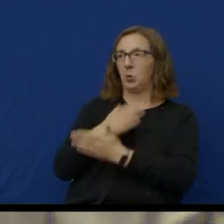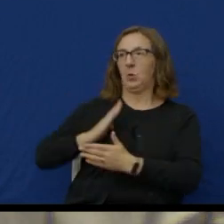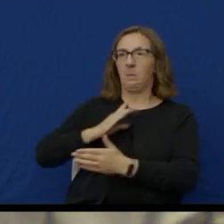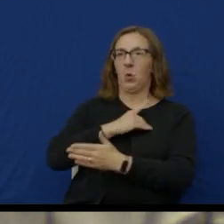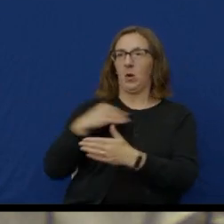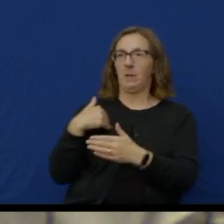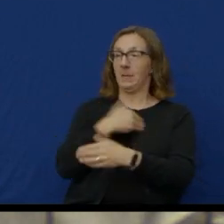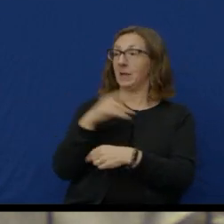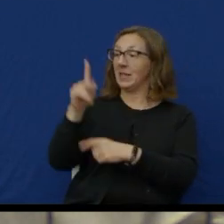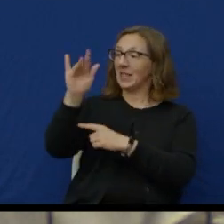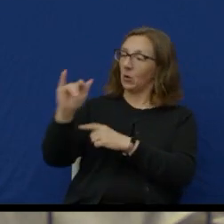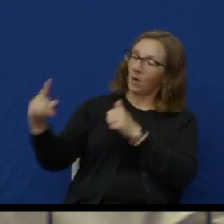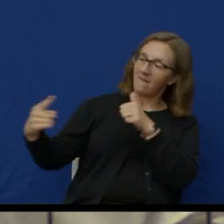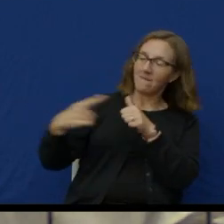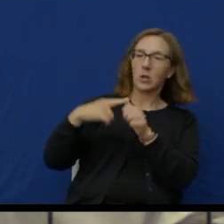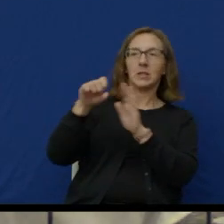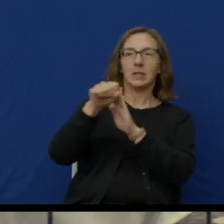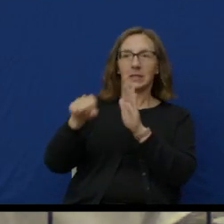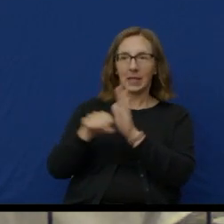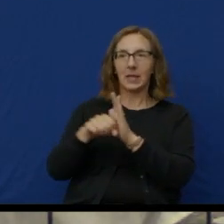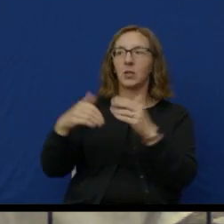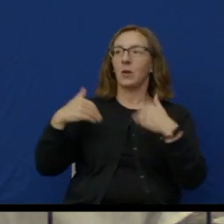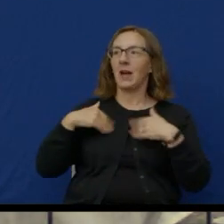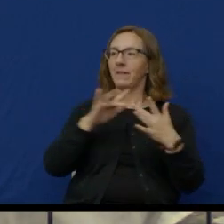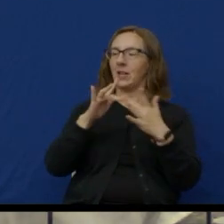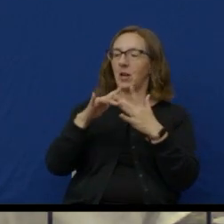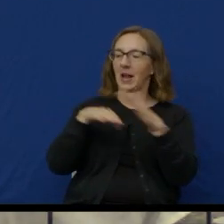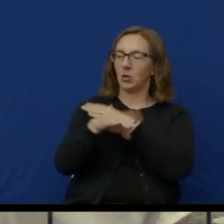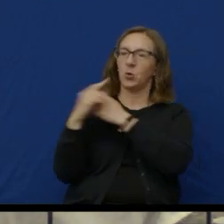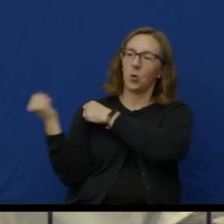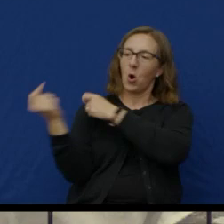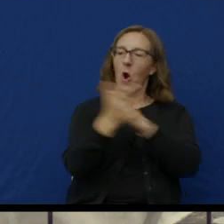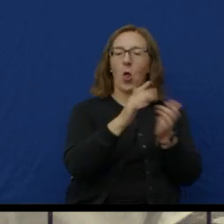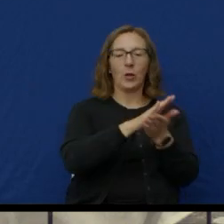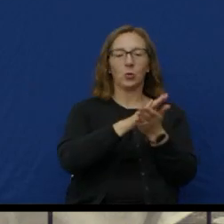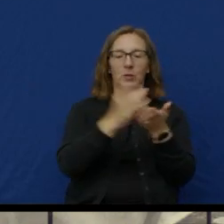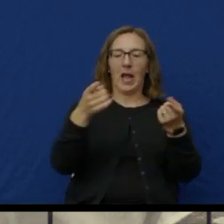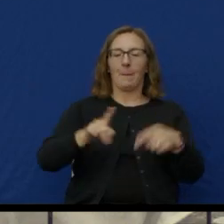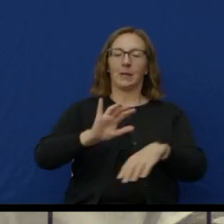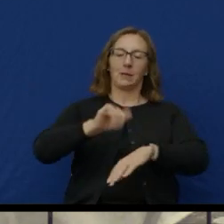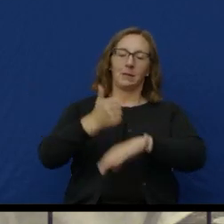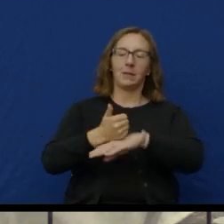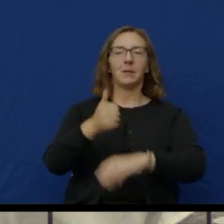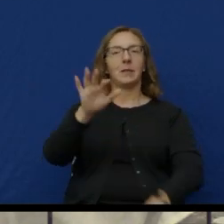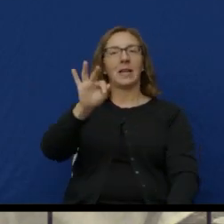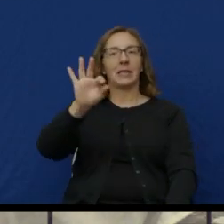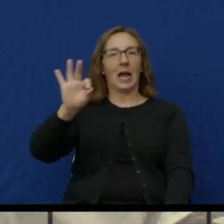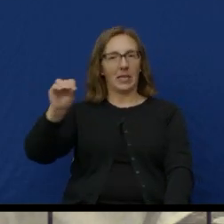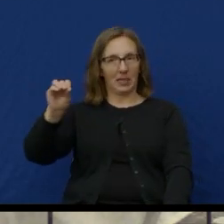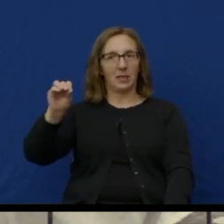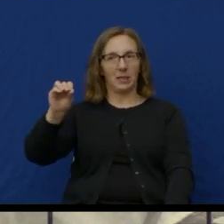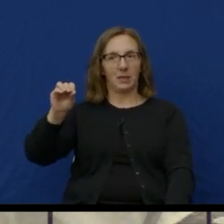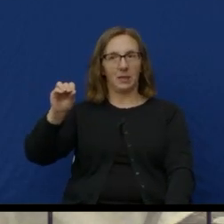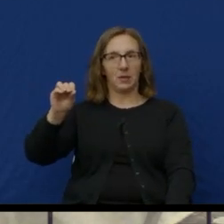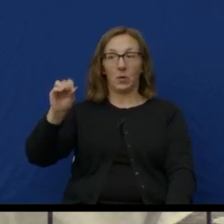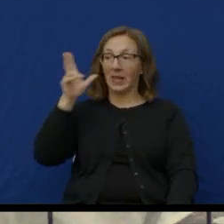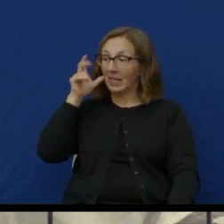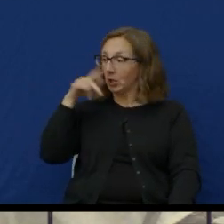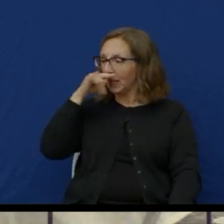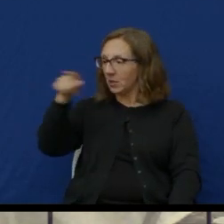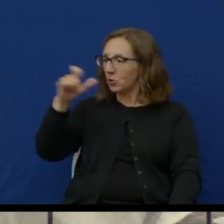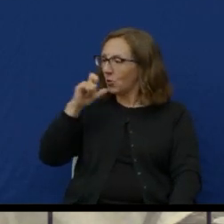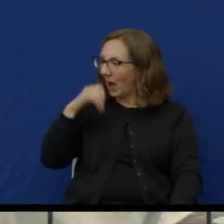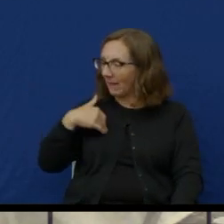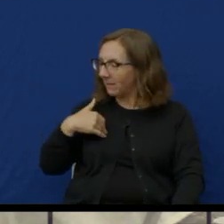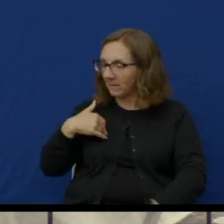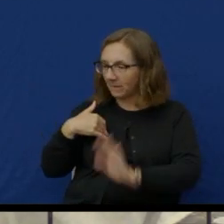Kentucky was the very first state to have internet access to all of its schools, and we did that back in the 1990s. So people sometimes get confused when they hear kids don't have it. They think our